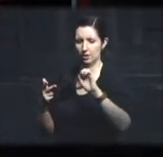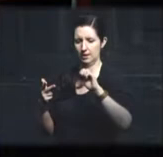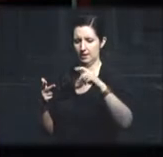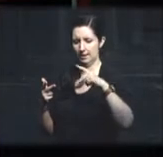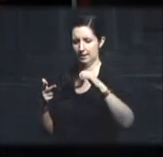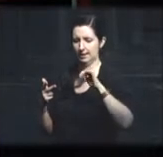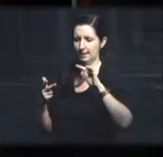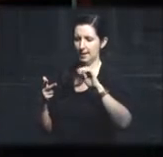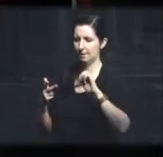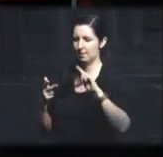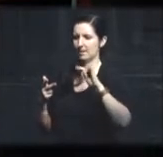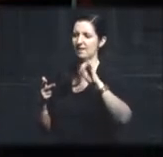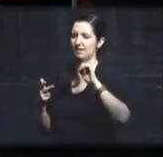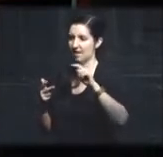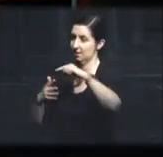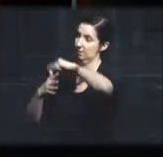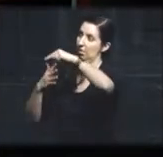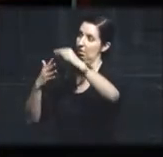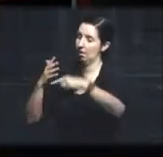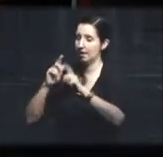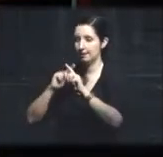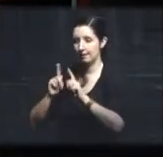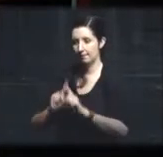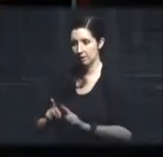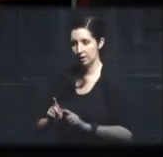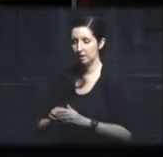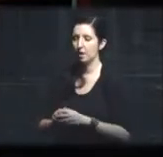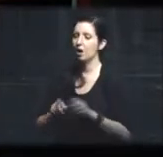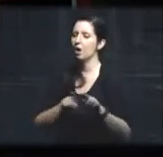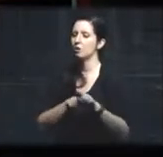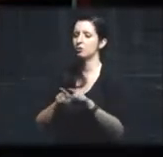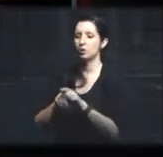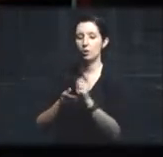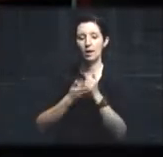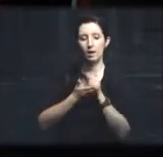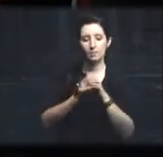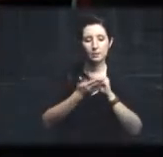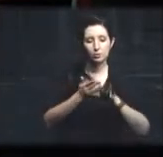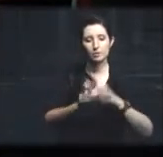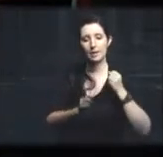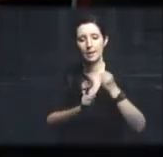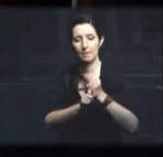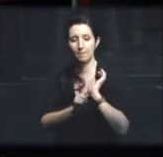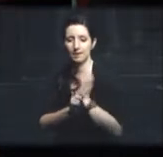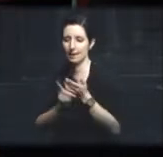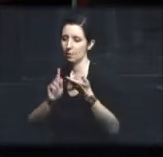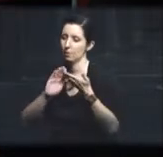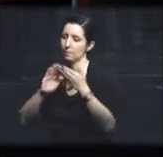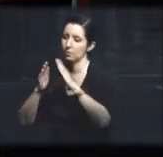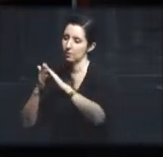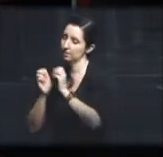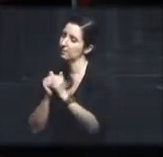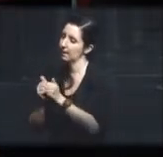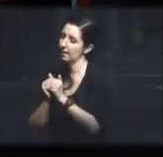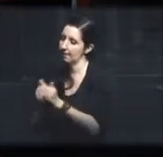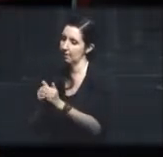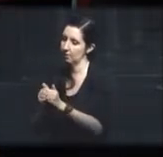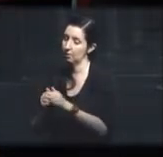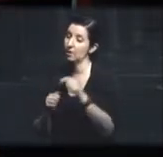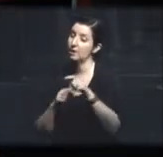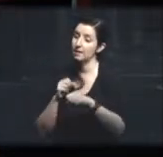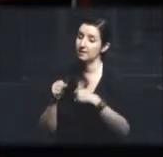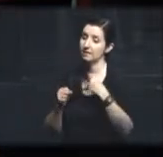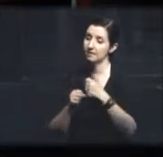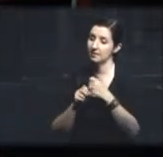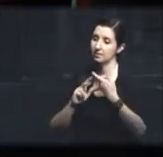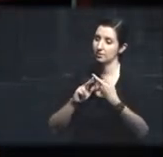finally having those students make an impact in our community together. And so this summer we ran the third summer intensive